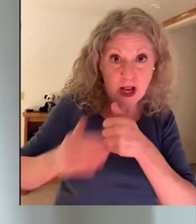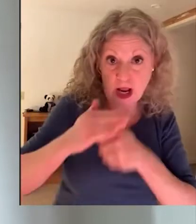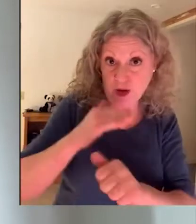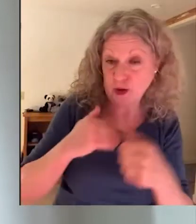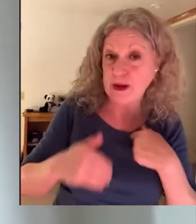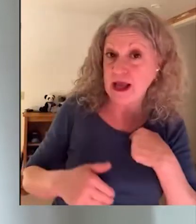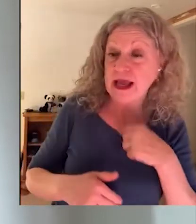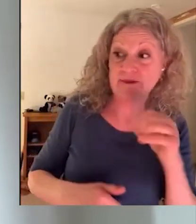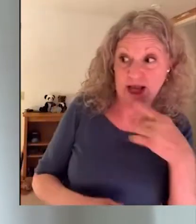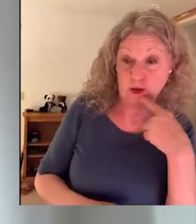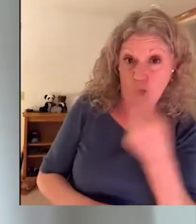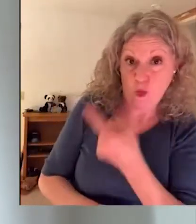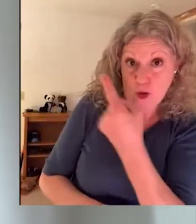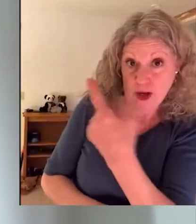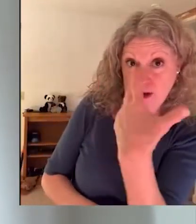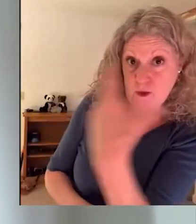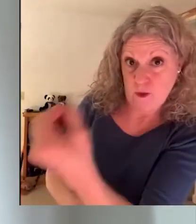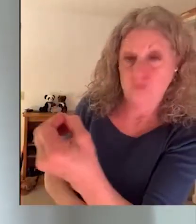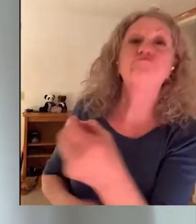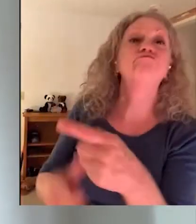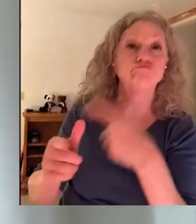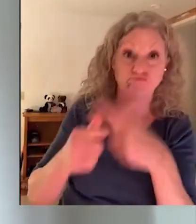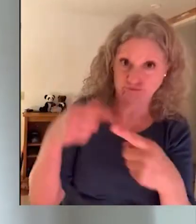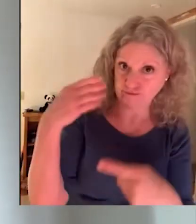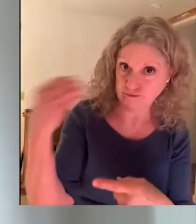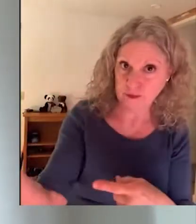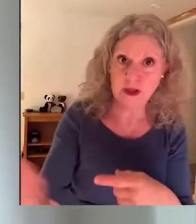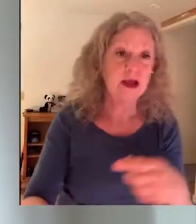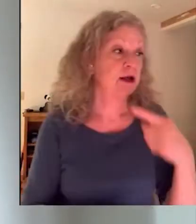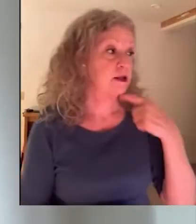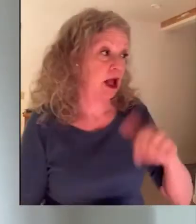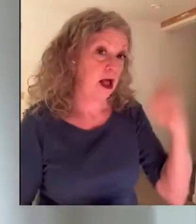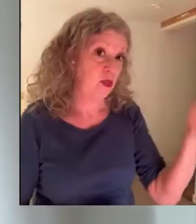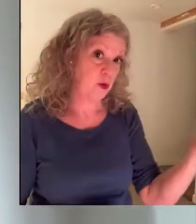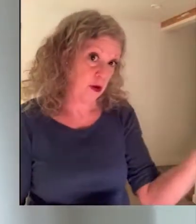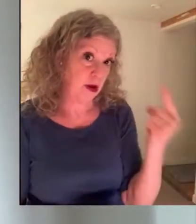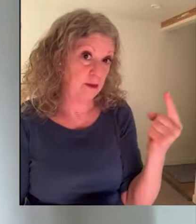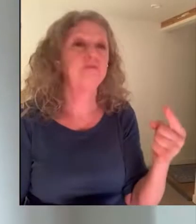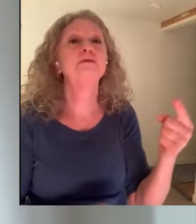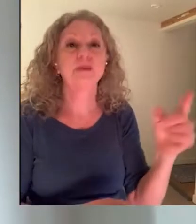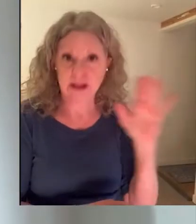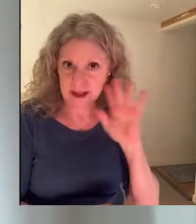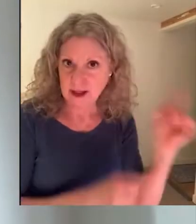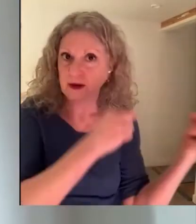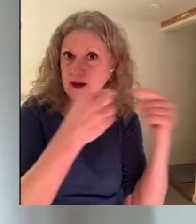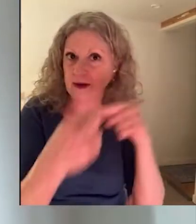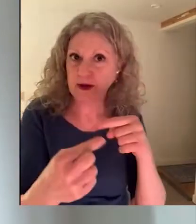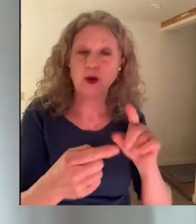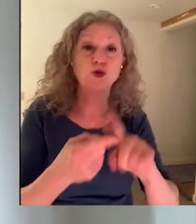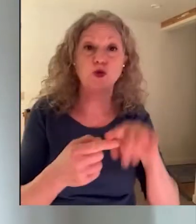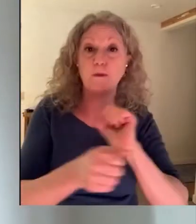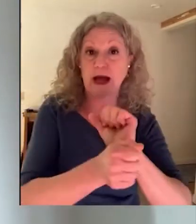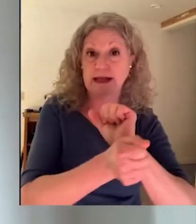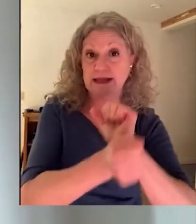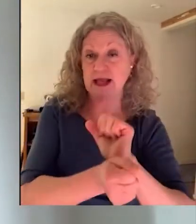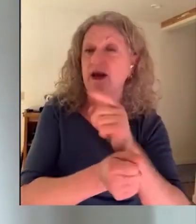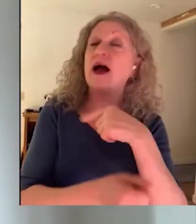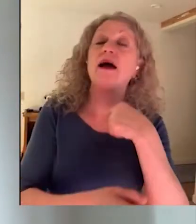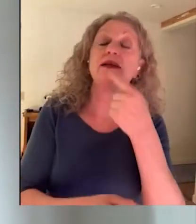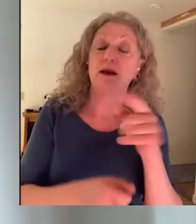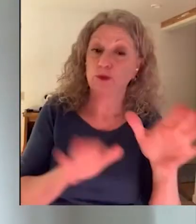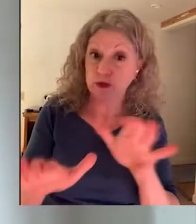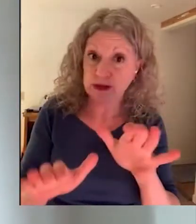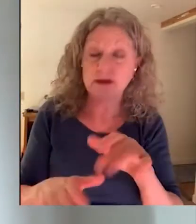go, and he goes. And I say to another, come, and he comes. And to my slave, do this, and the slave does